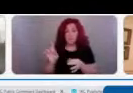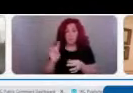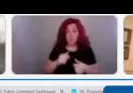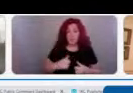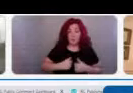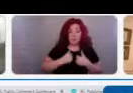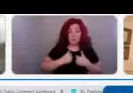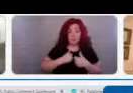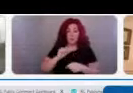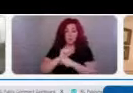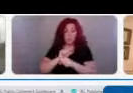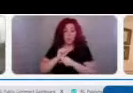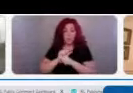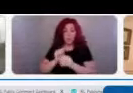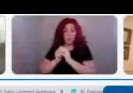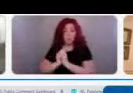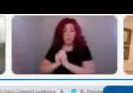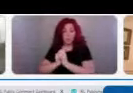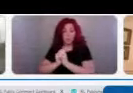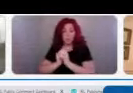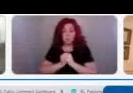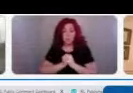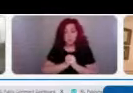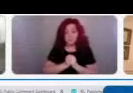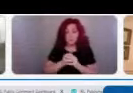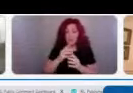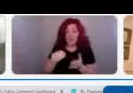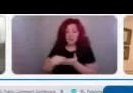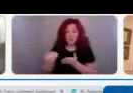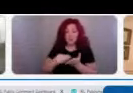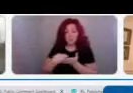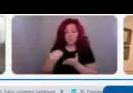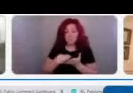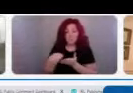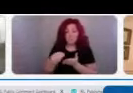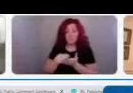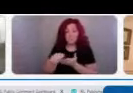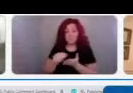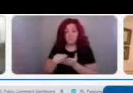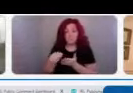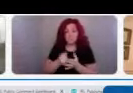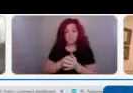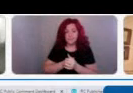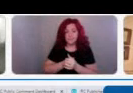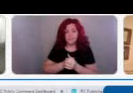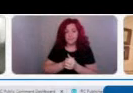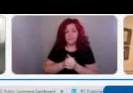worship uh and shop it is